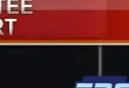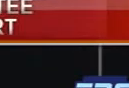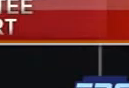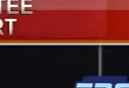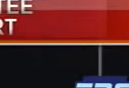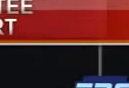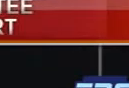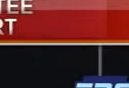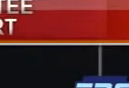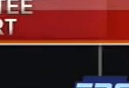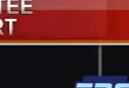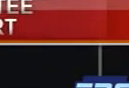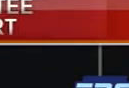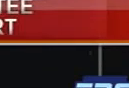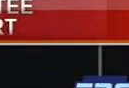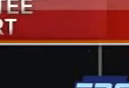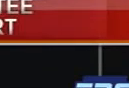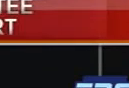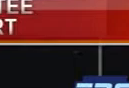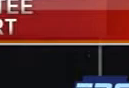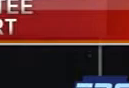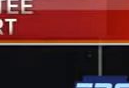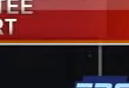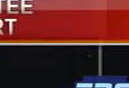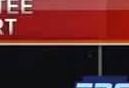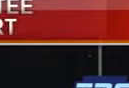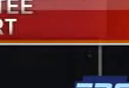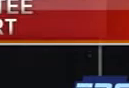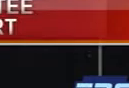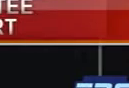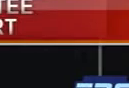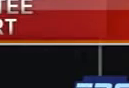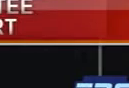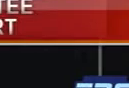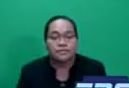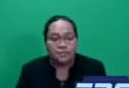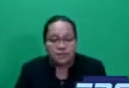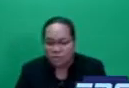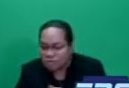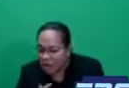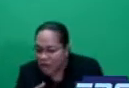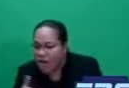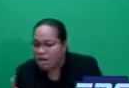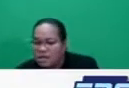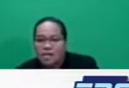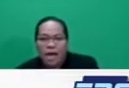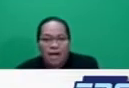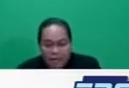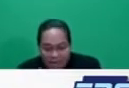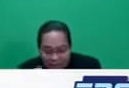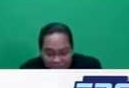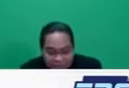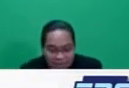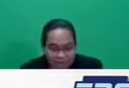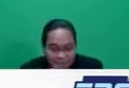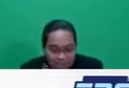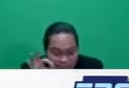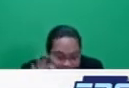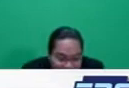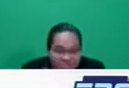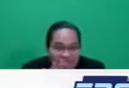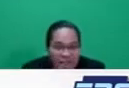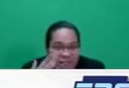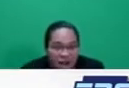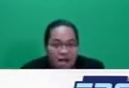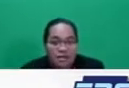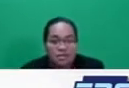outreach program and increase public awareness on bills before the House. This was one of several recommendations by the Committee on Justice, Law